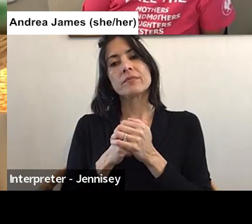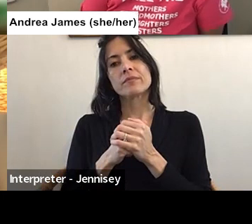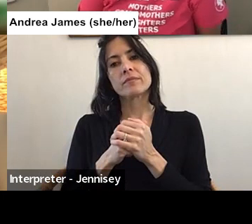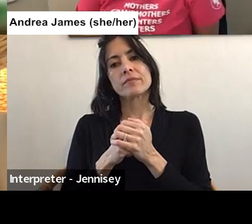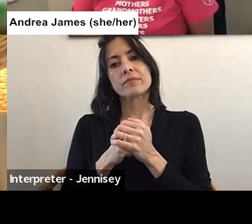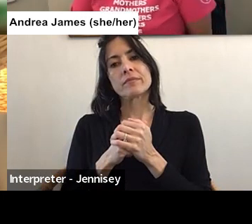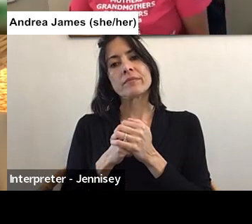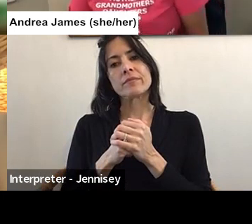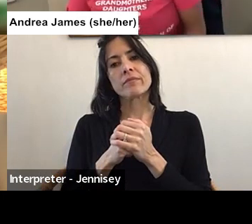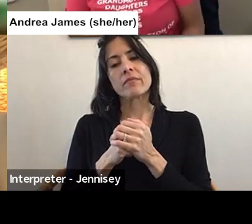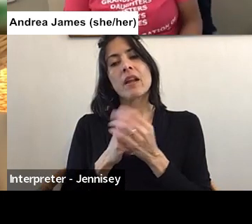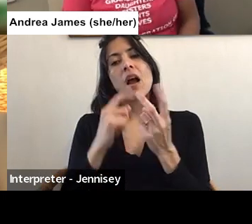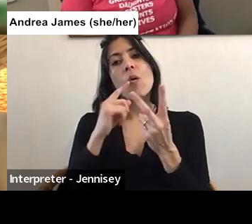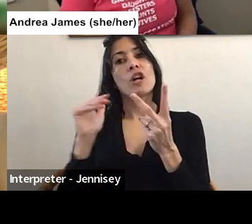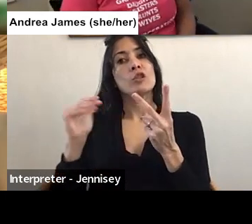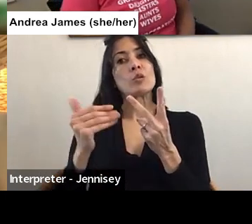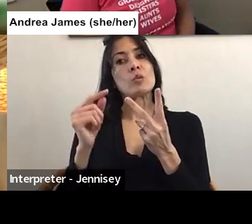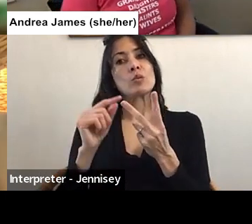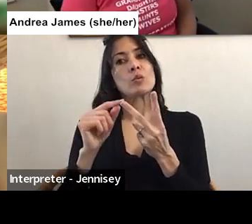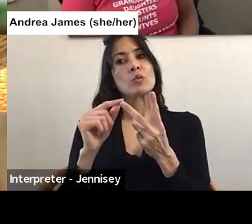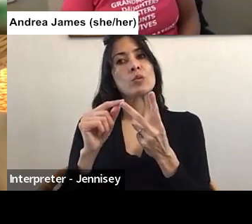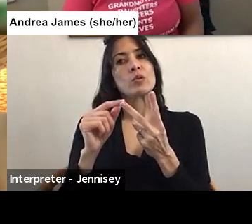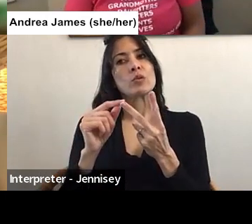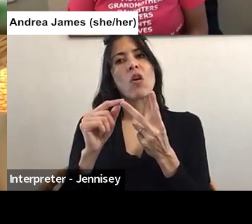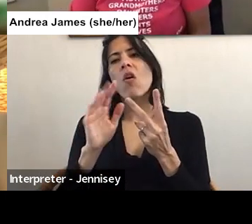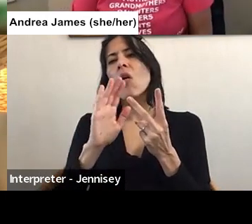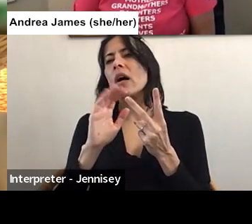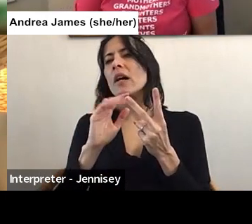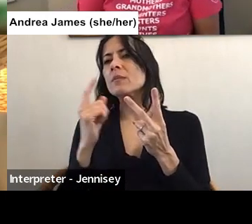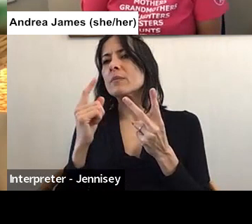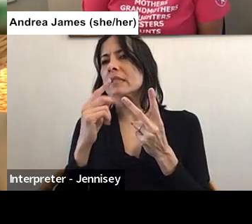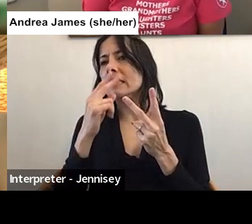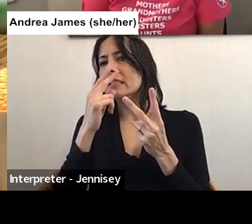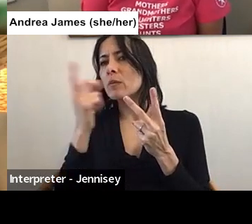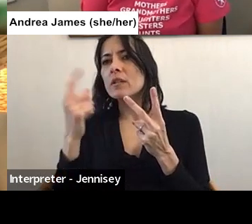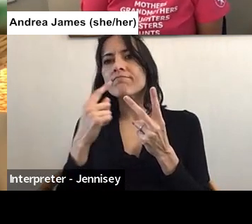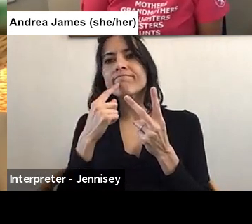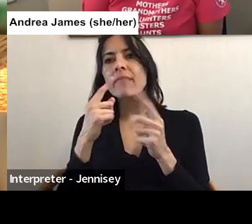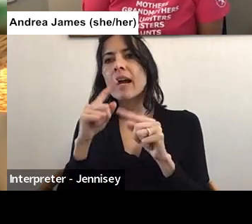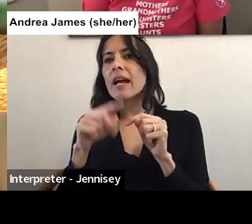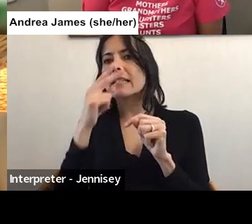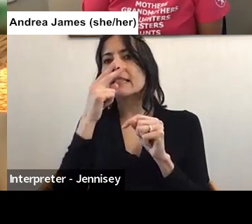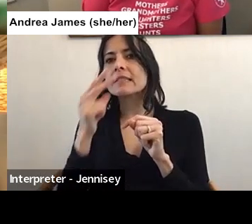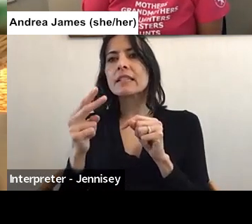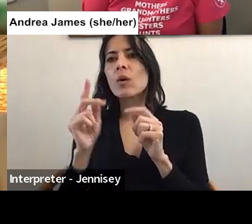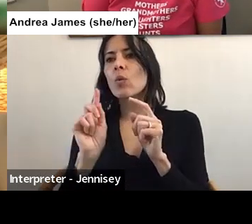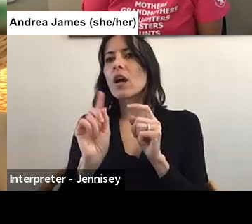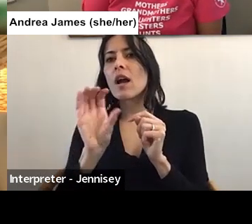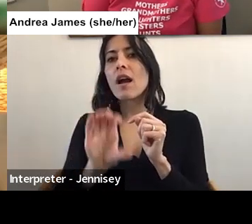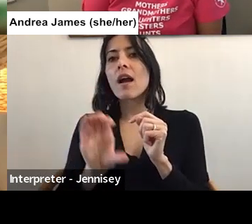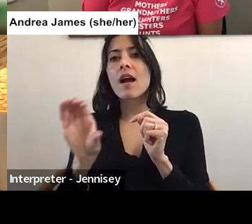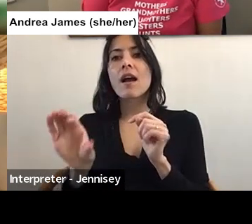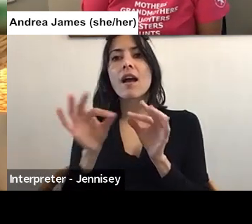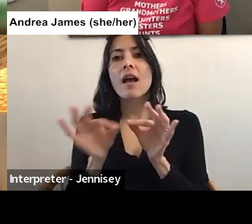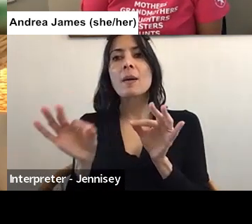before I make the second introduction, someone mentioned they don't see the closed captioning on our Zoom menu bar. If you don't